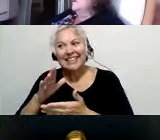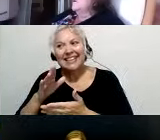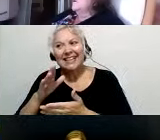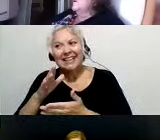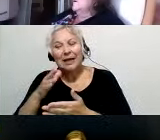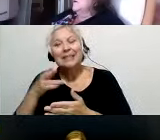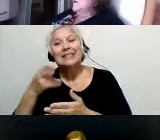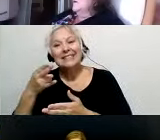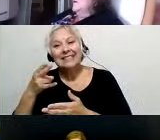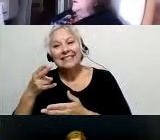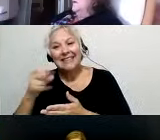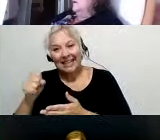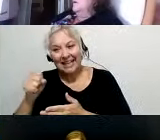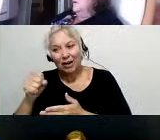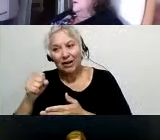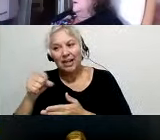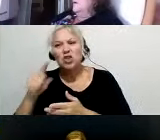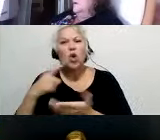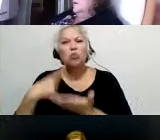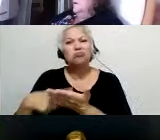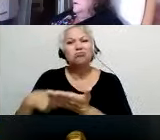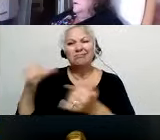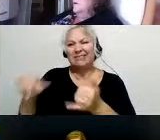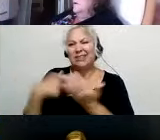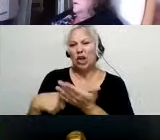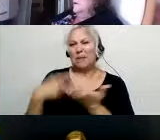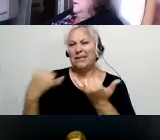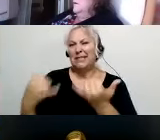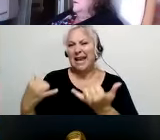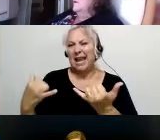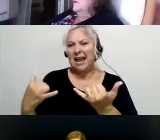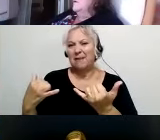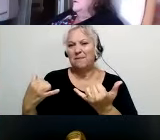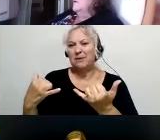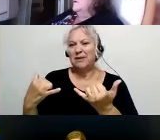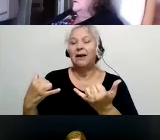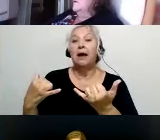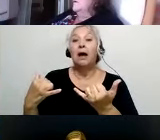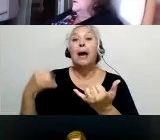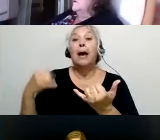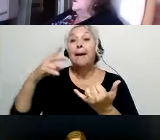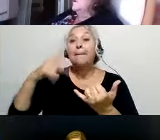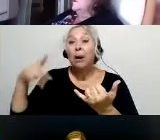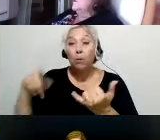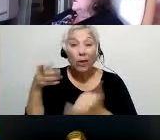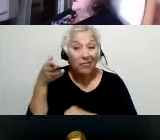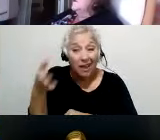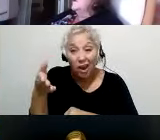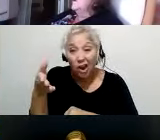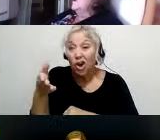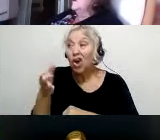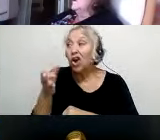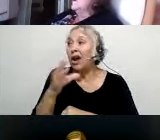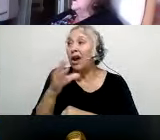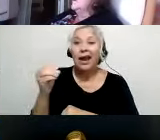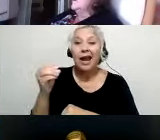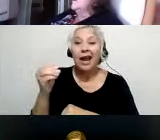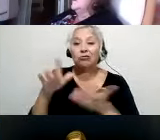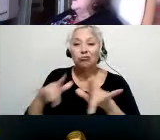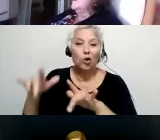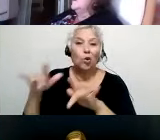Mallory talked to you about today, but in a little more detail. The PowerPoint is there, as well as a